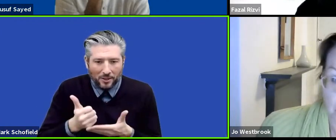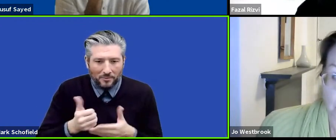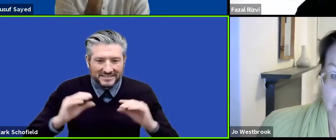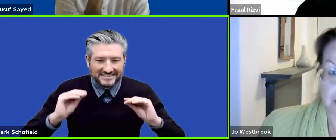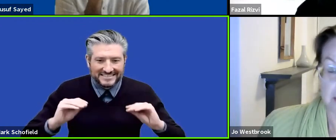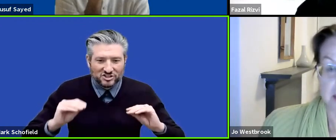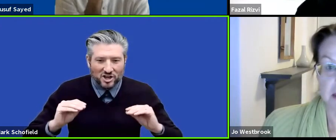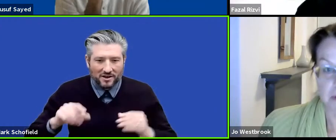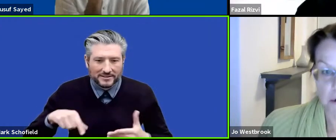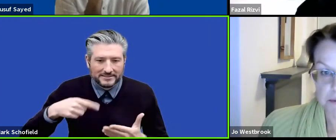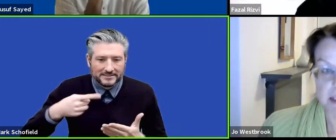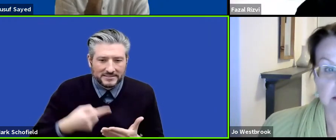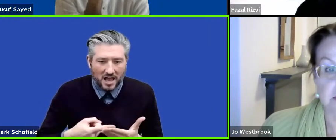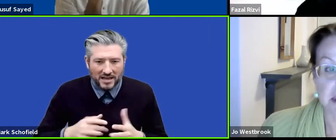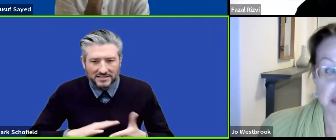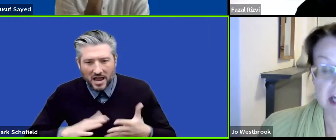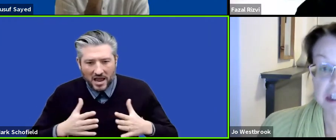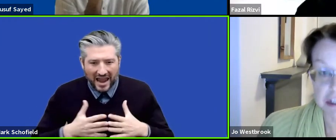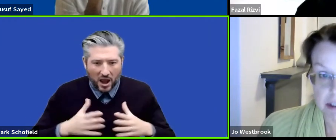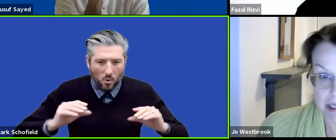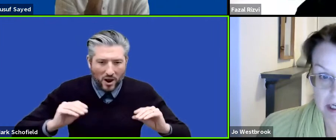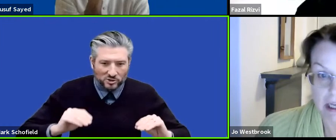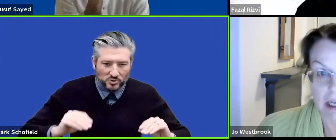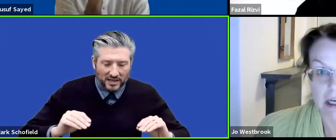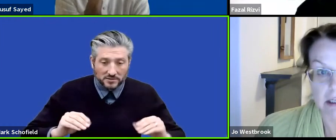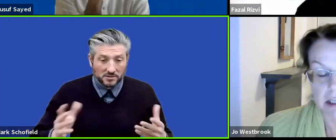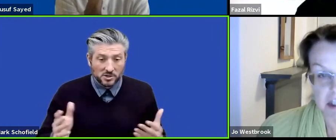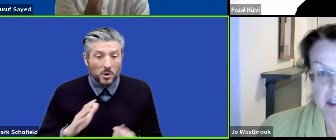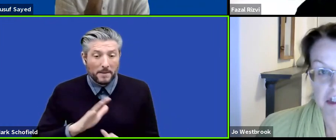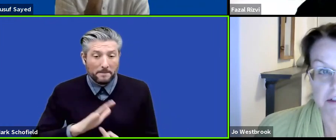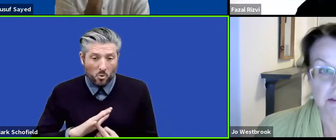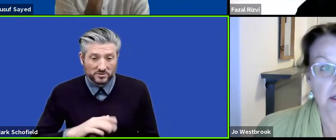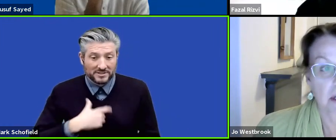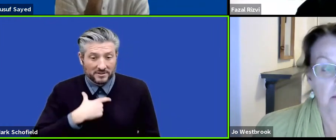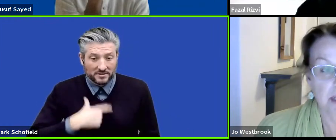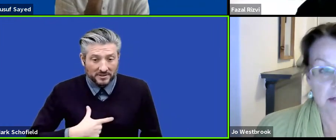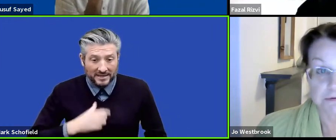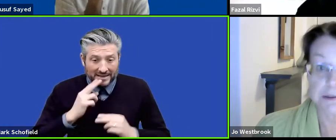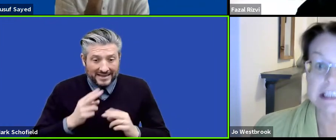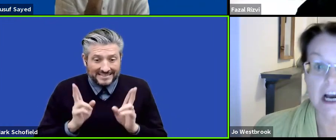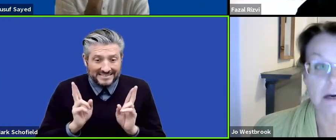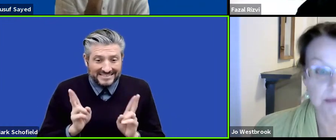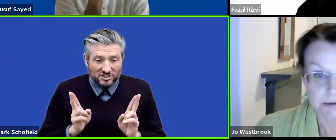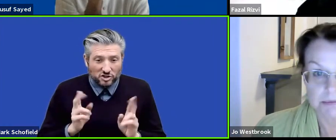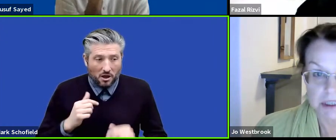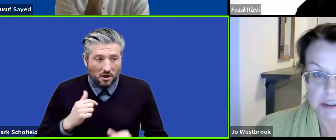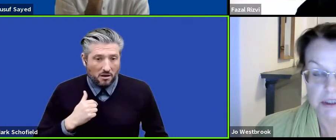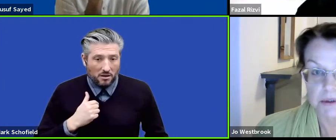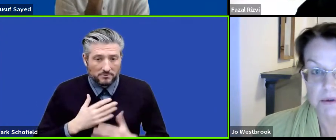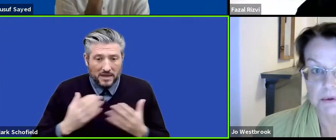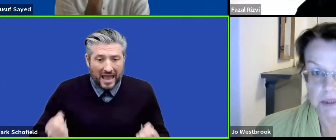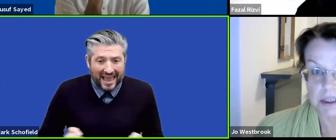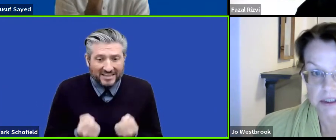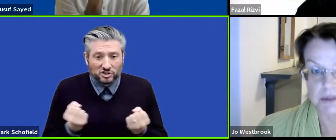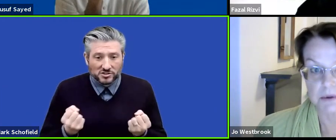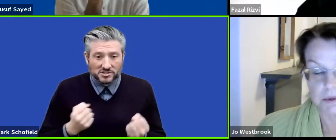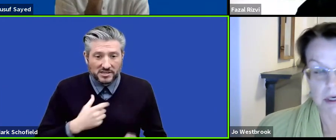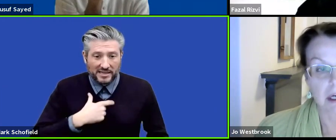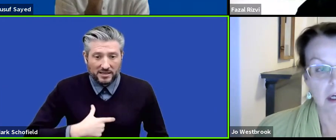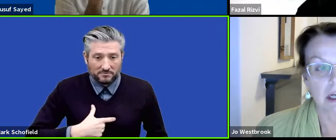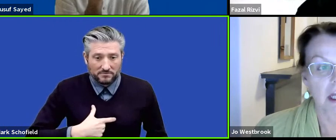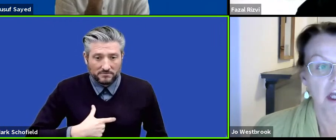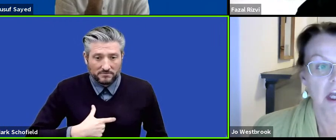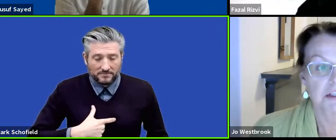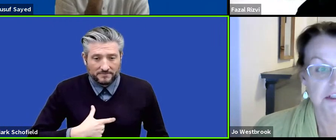end, whether, the whole sense of teacher agency and teachers being freed up to